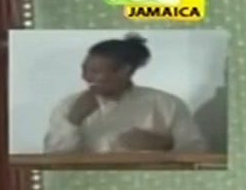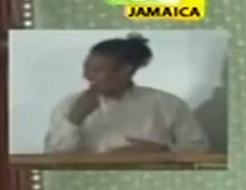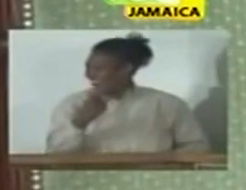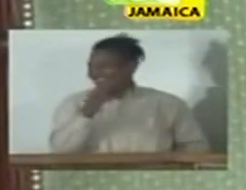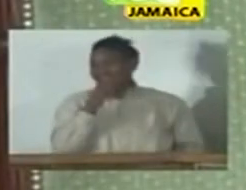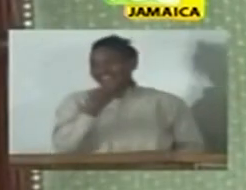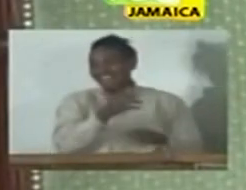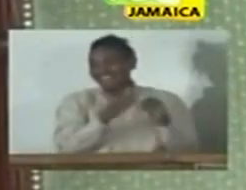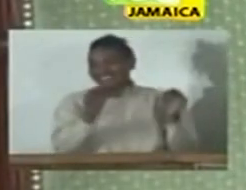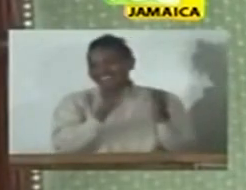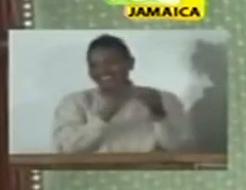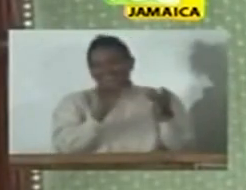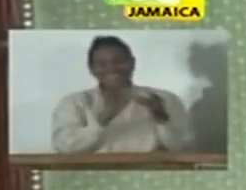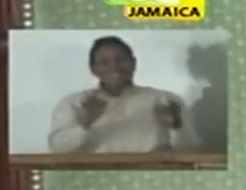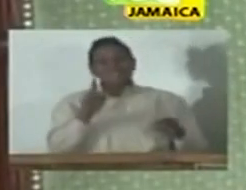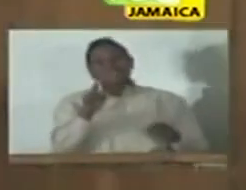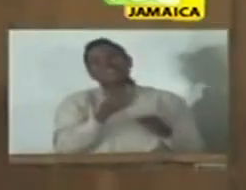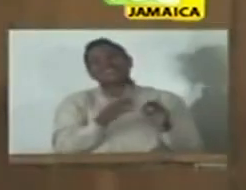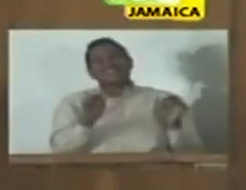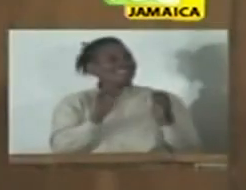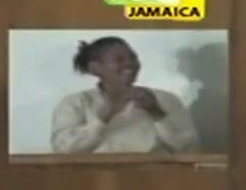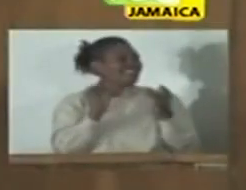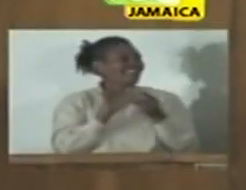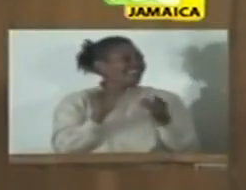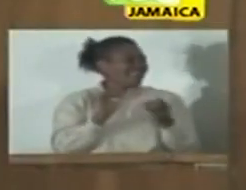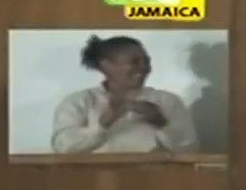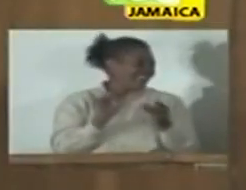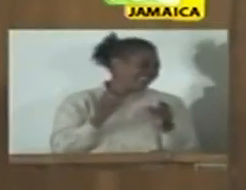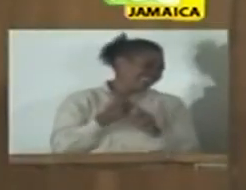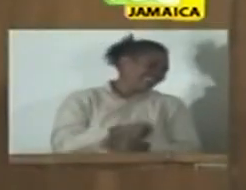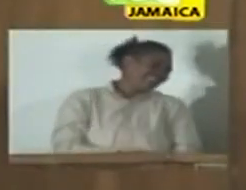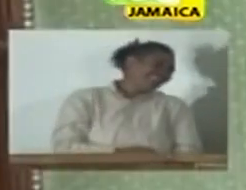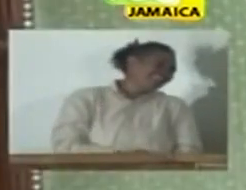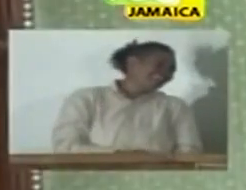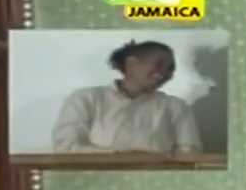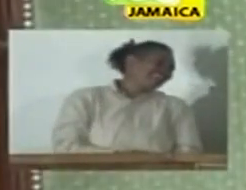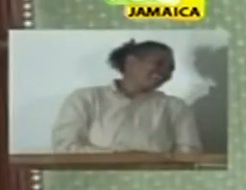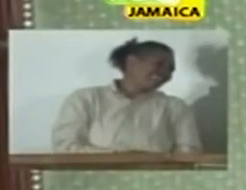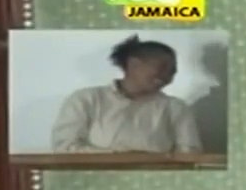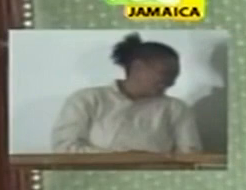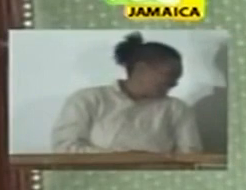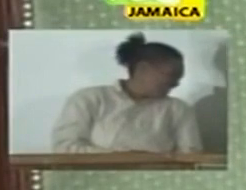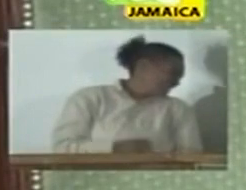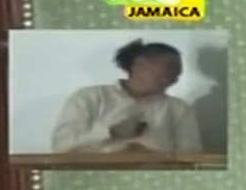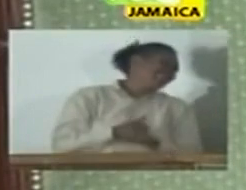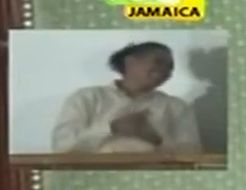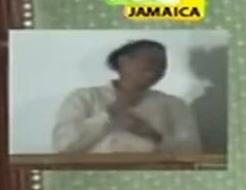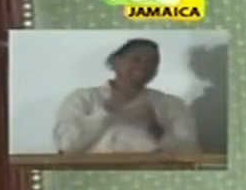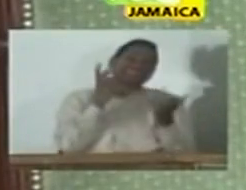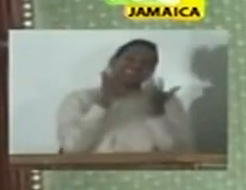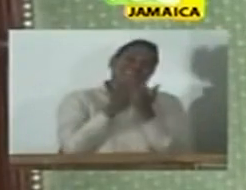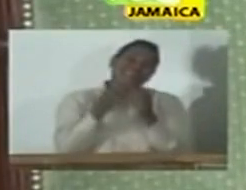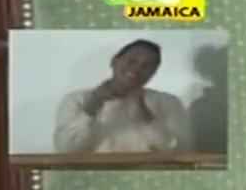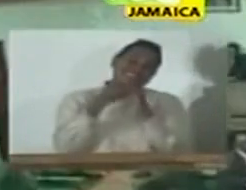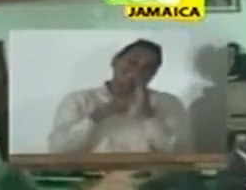speech is. Your freedom of speech in here is confined within the terms of the standing orders.